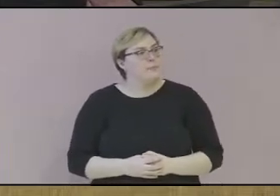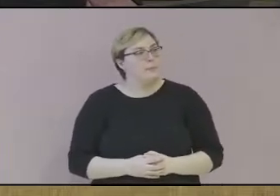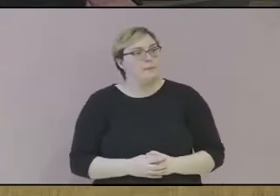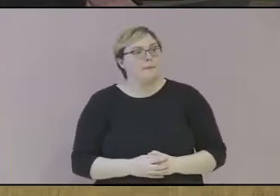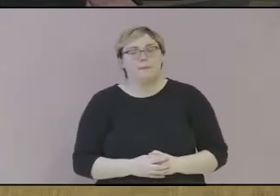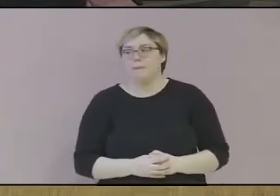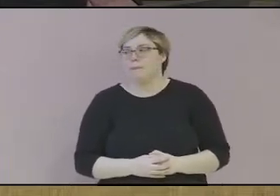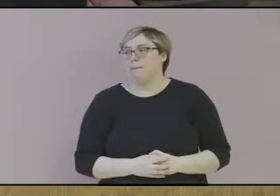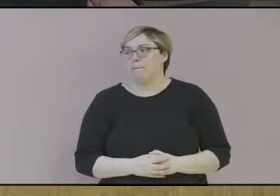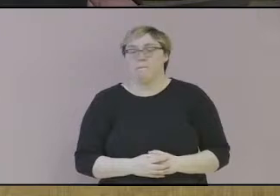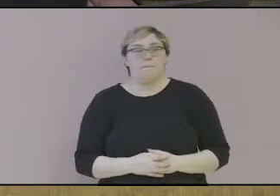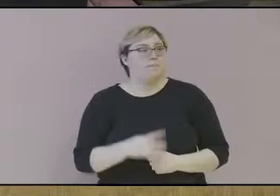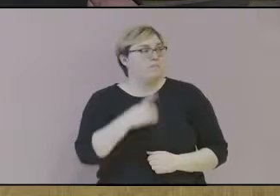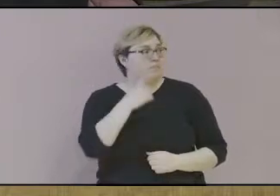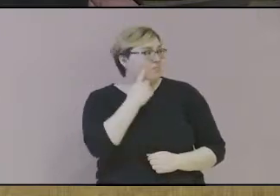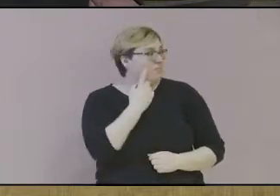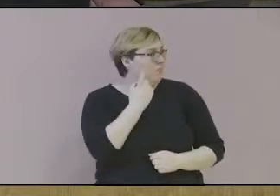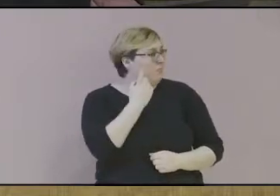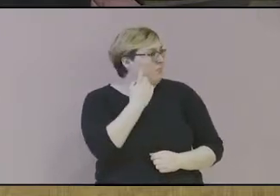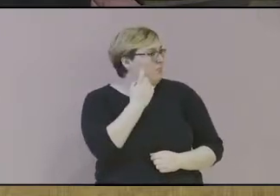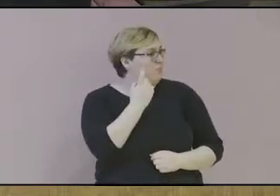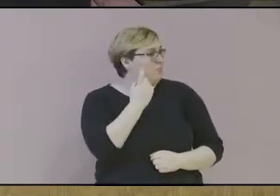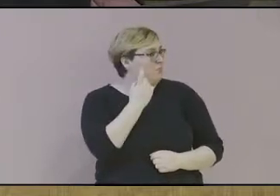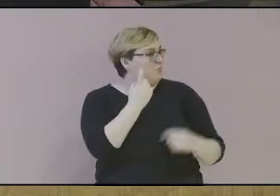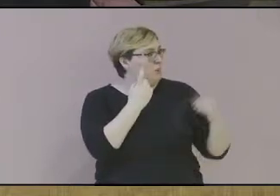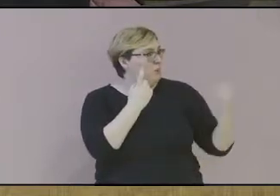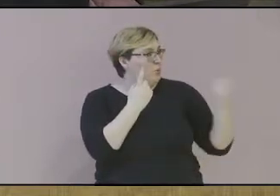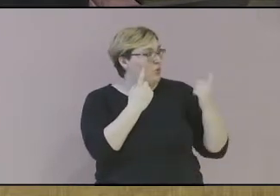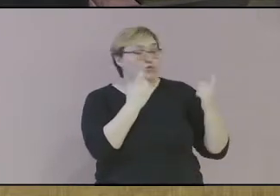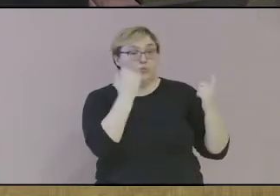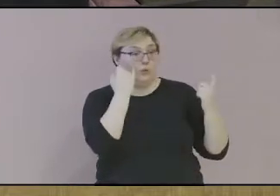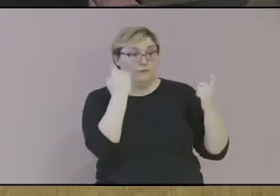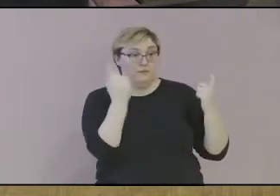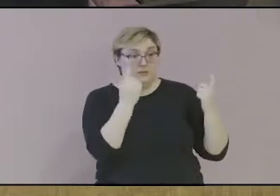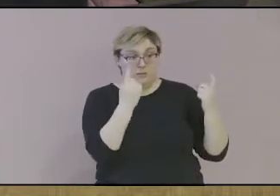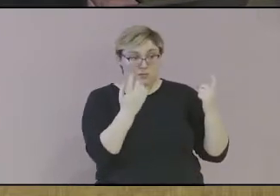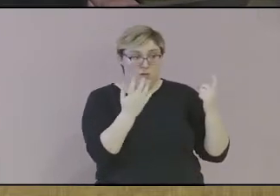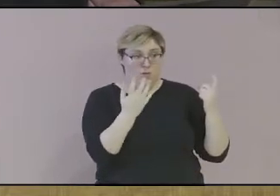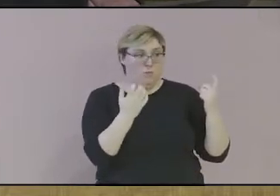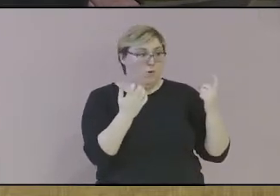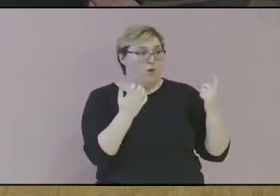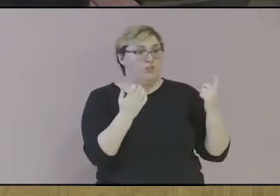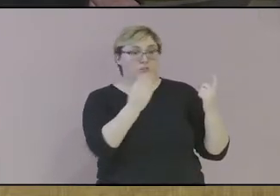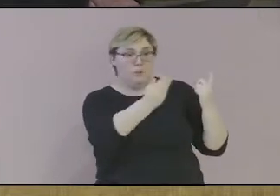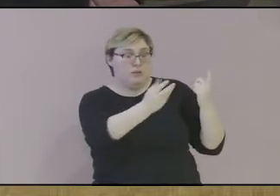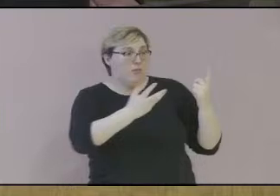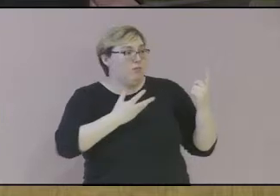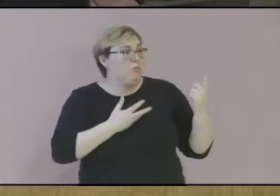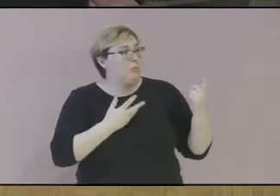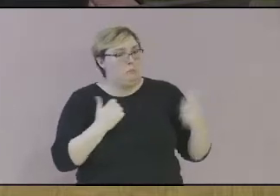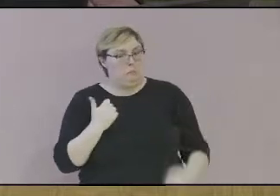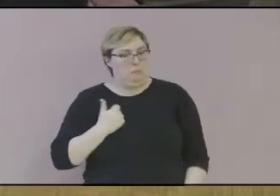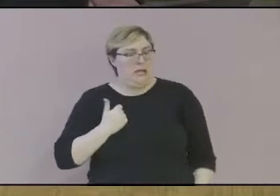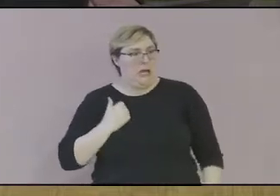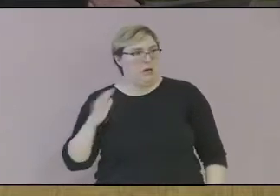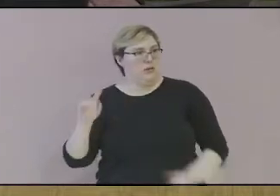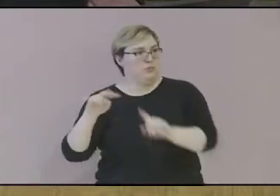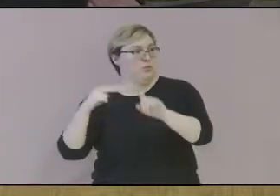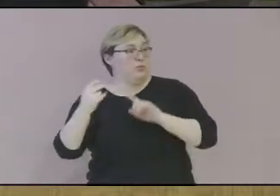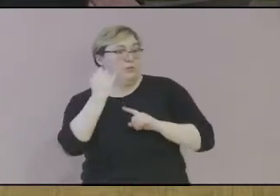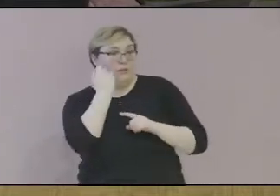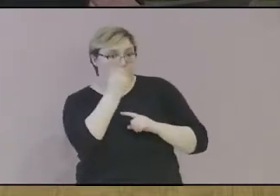I could probably take one more question. Or if someone wants to give the Canada perspective on, if anyone knows about